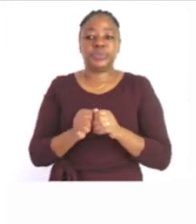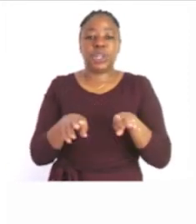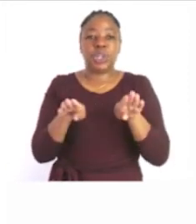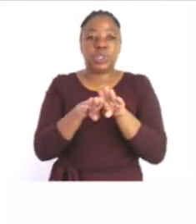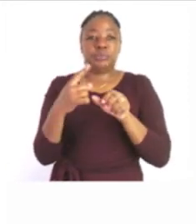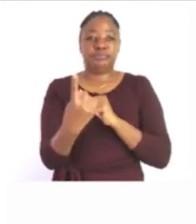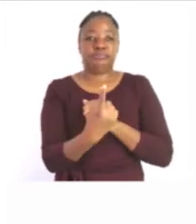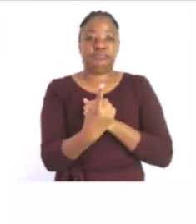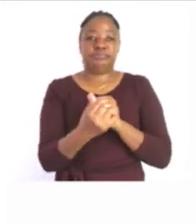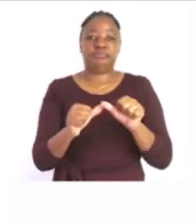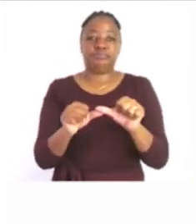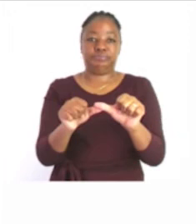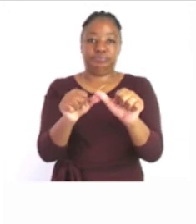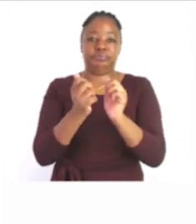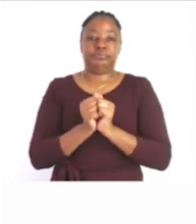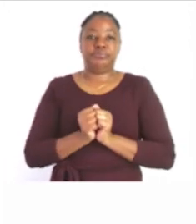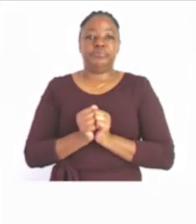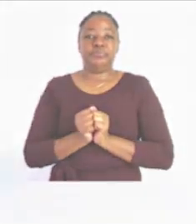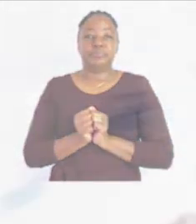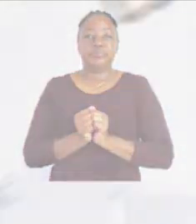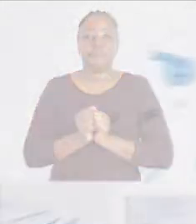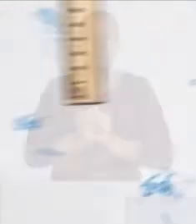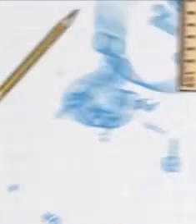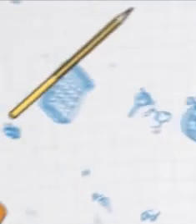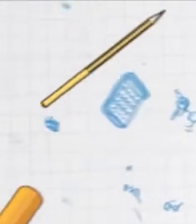this. I hope you enjoyed this exercise.